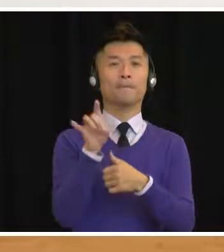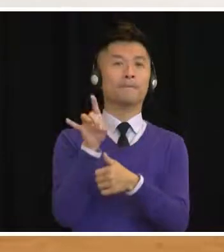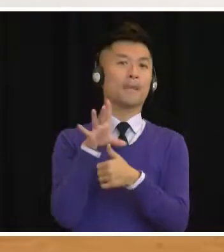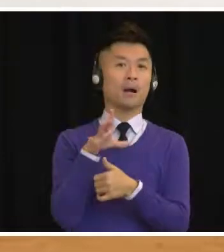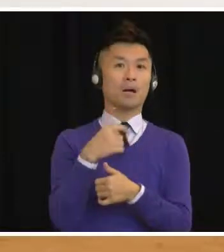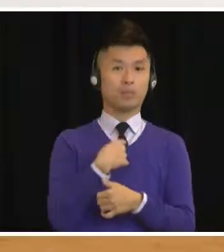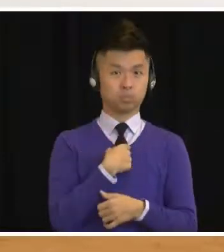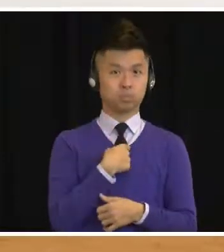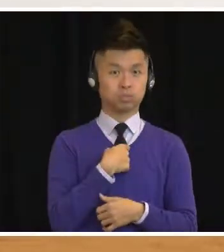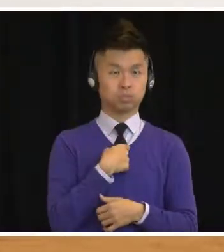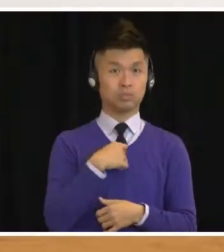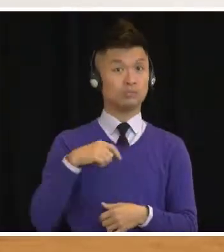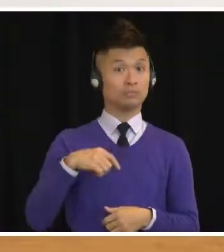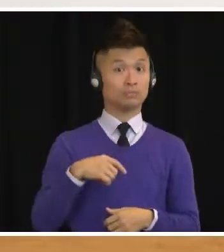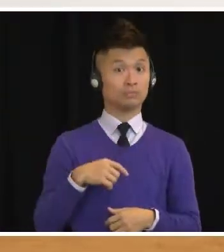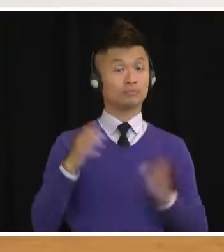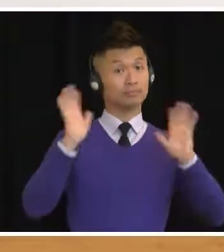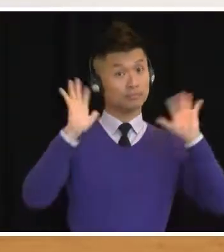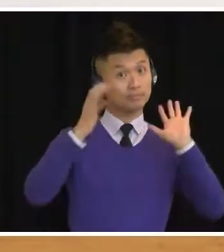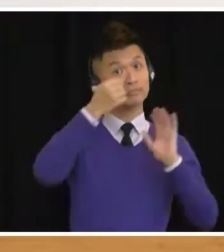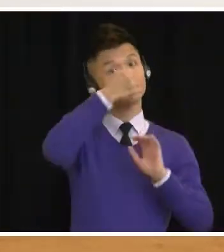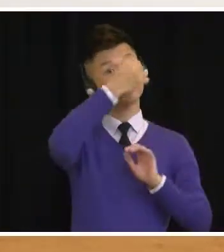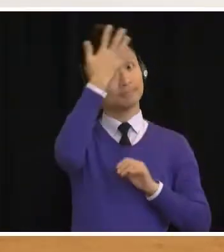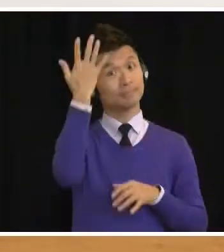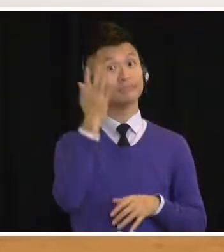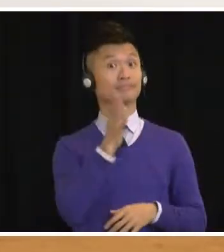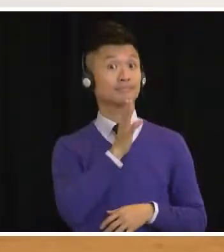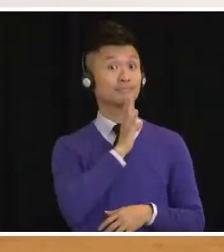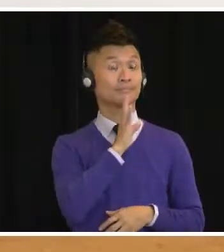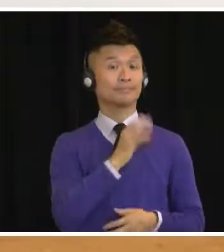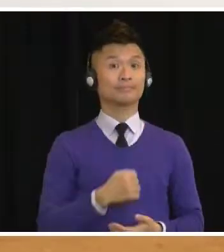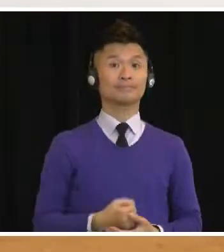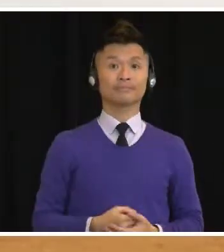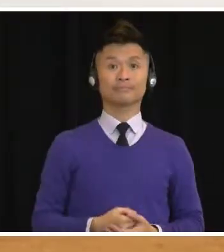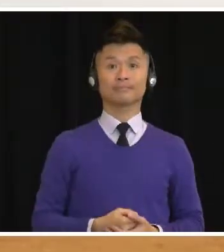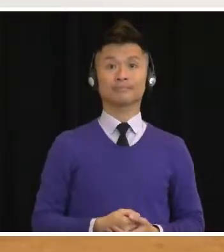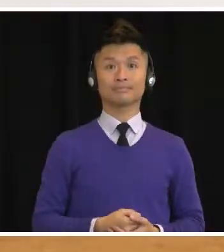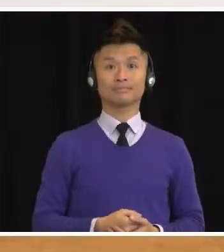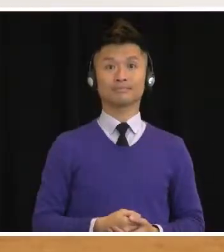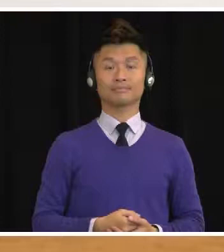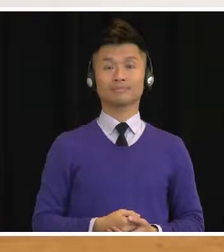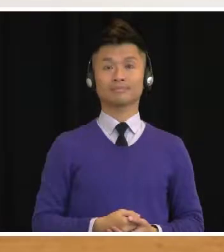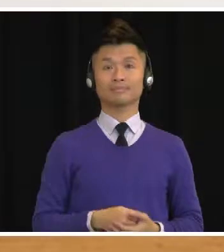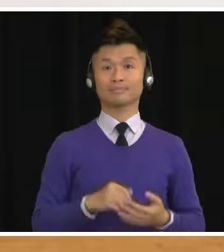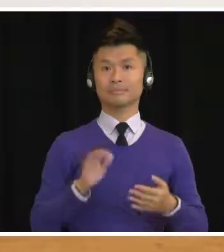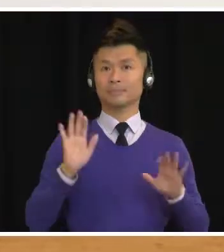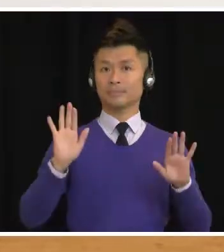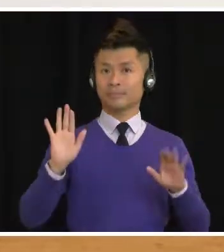are restricted in their ability to participate in